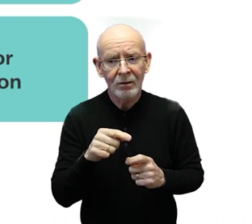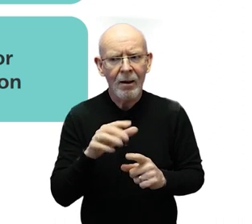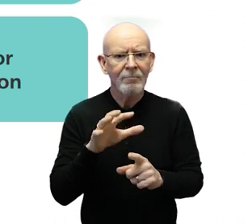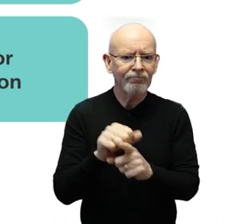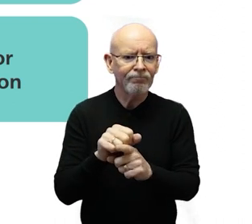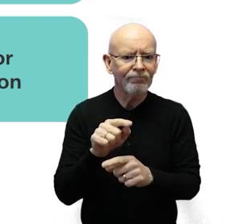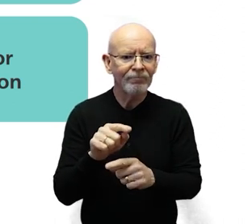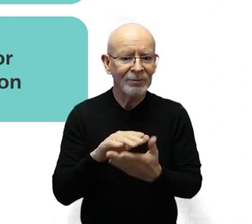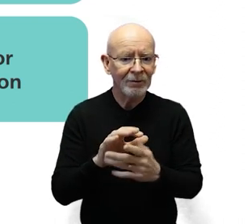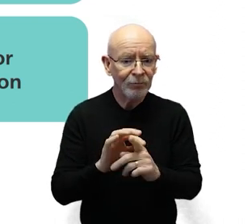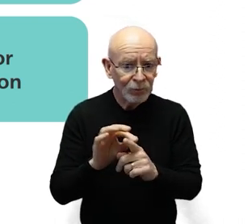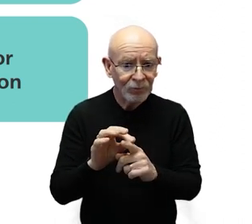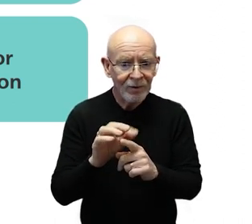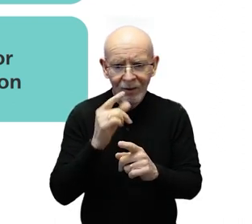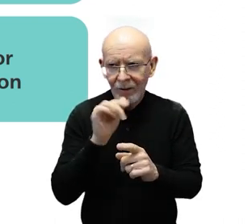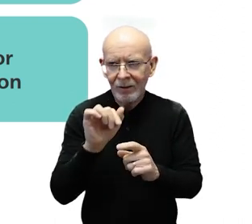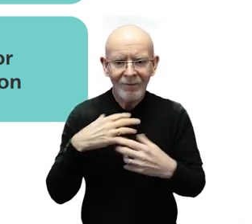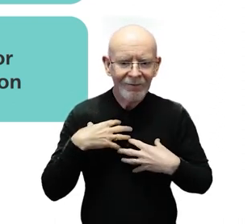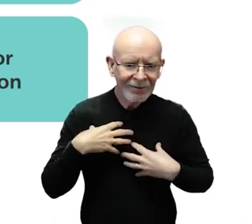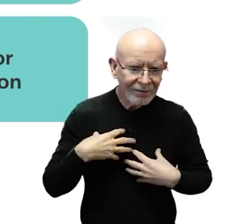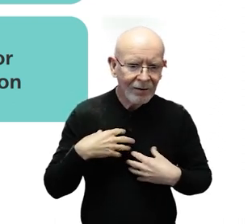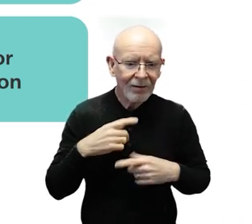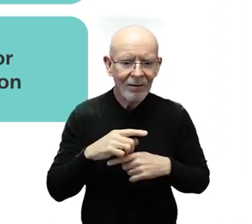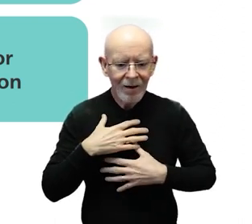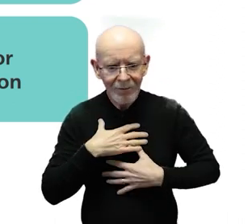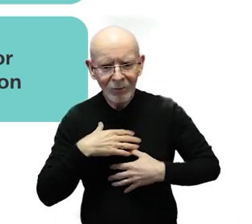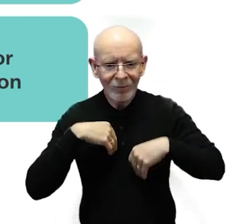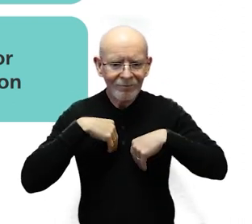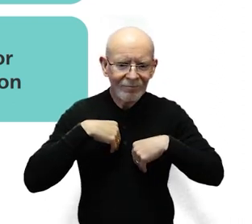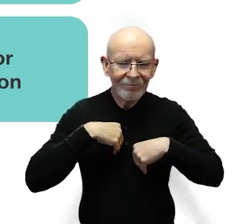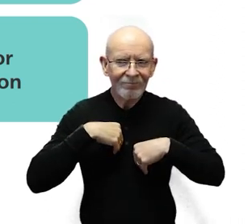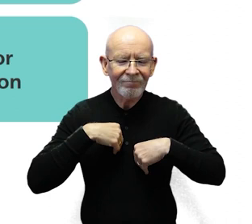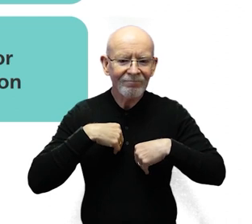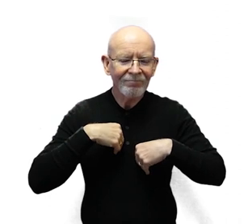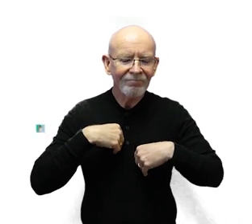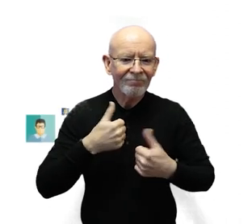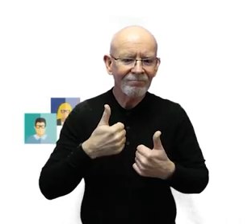and improved in order to improve the physical and emotional symptoms caused by them.